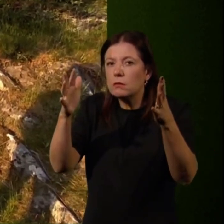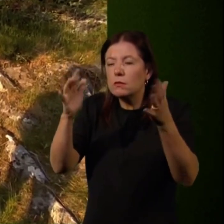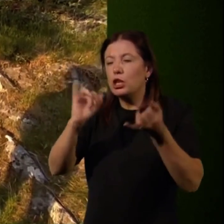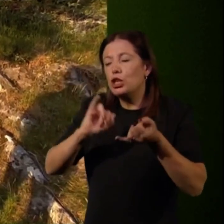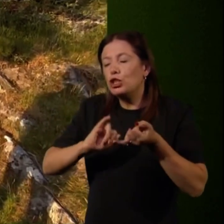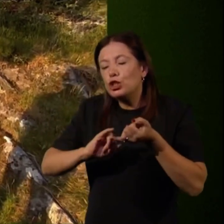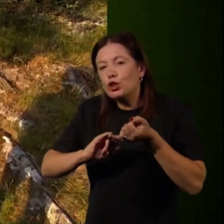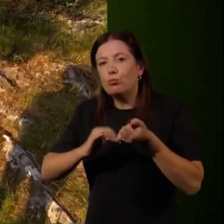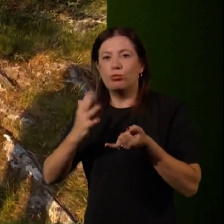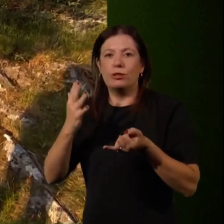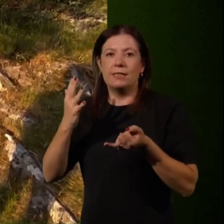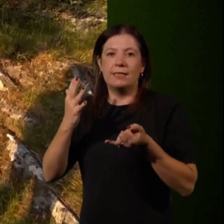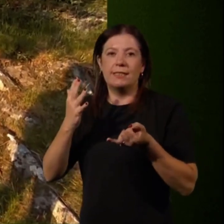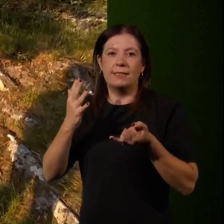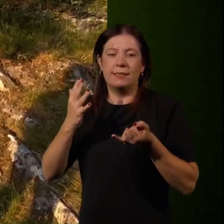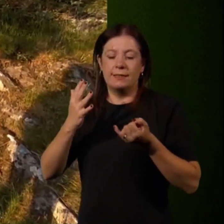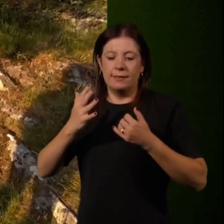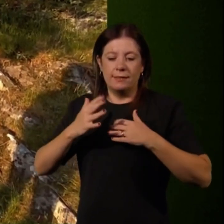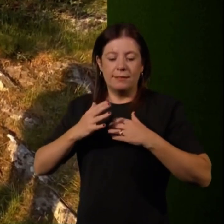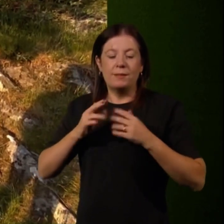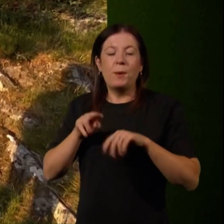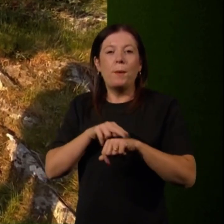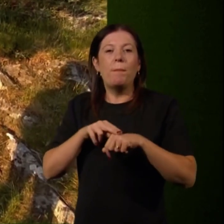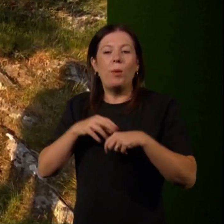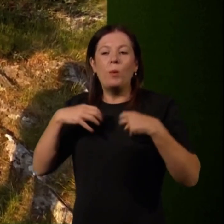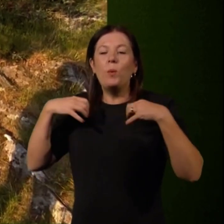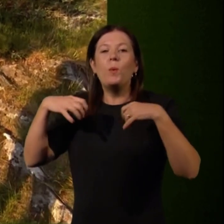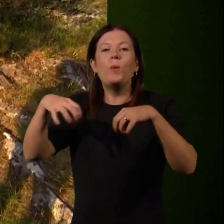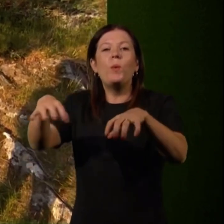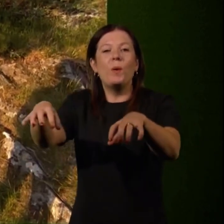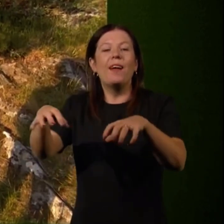in the spring, with the forest floor covered in bluebells, it's really hard to beat.